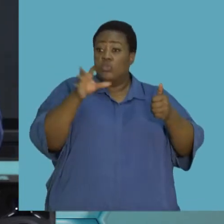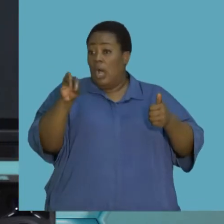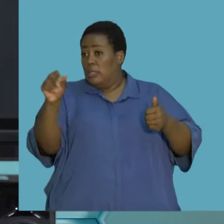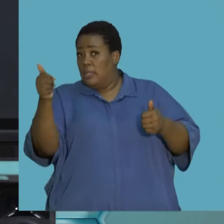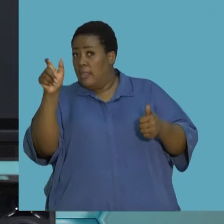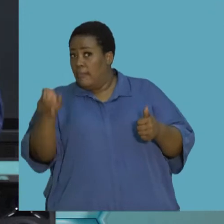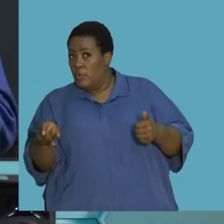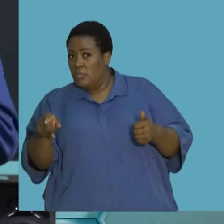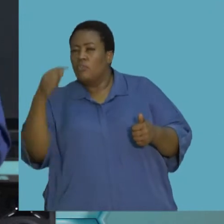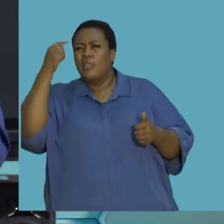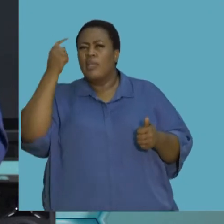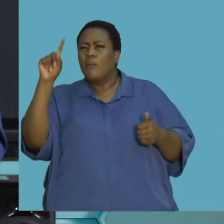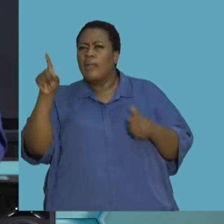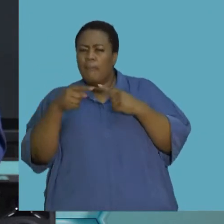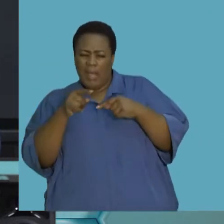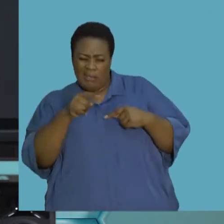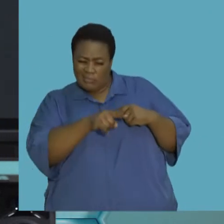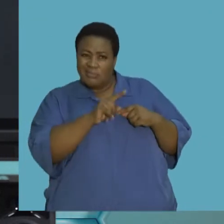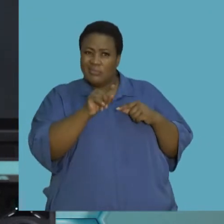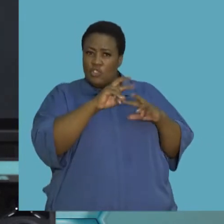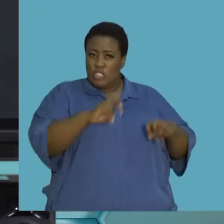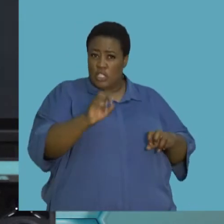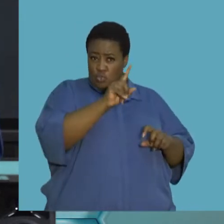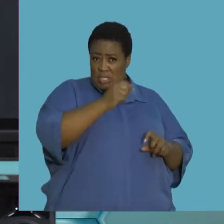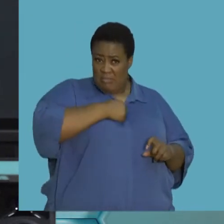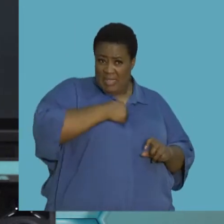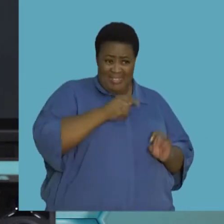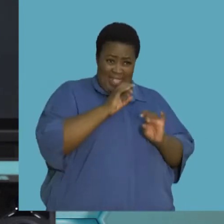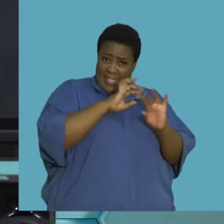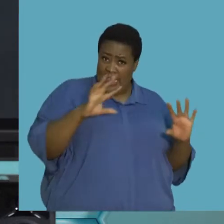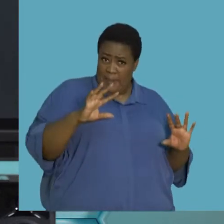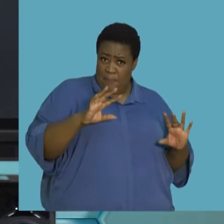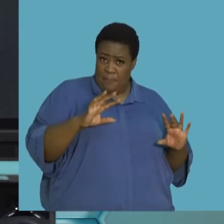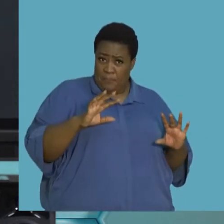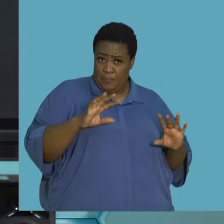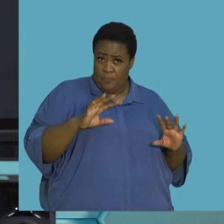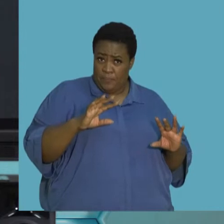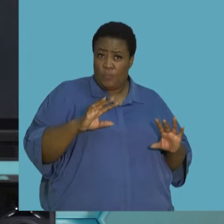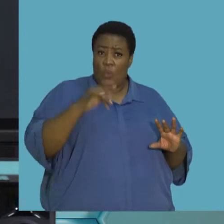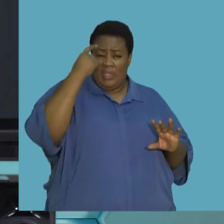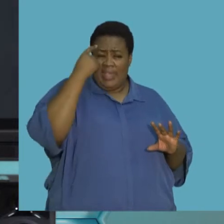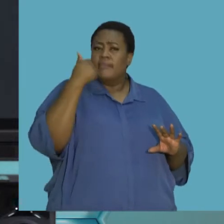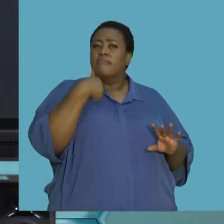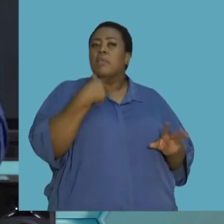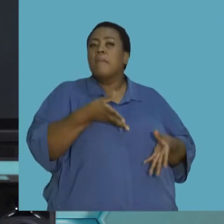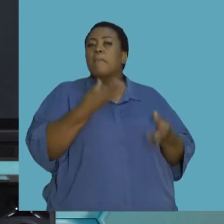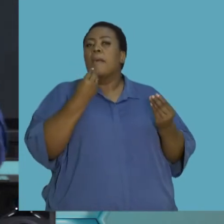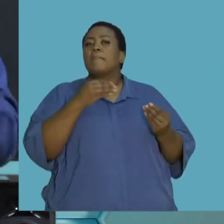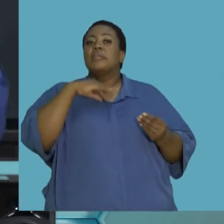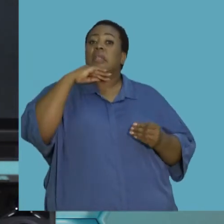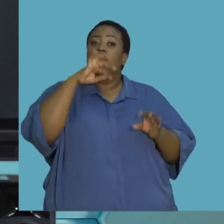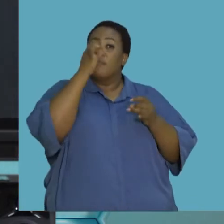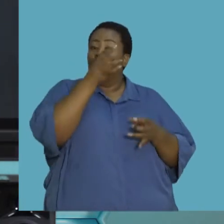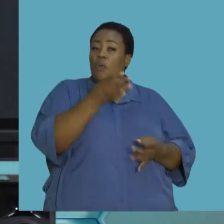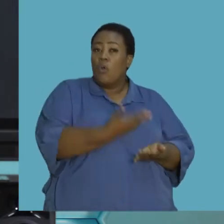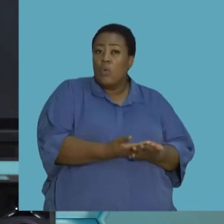else, what do you think about my research question? Am I clear enough? Is this going to get me kind of information that I want to be able to